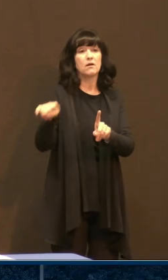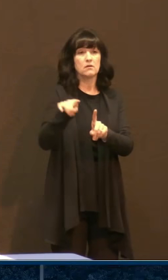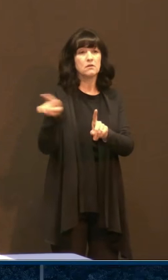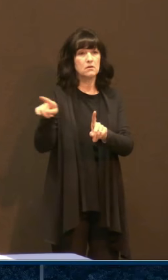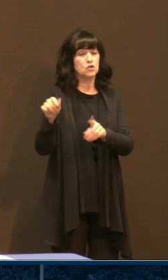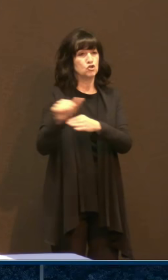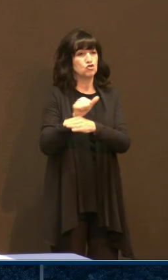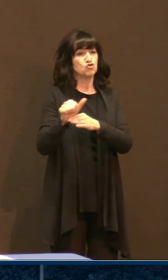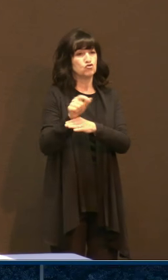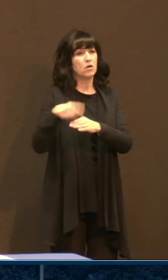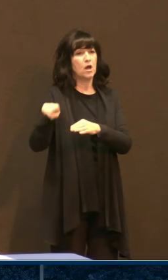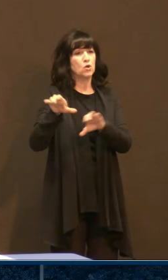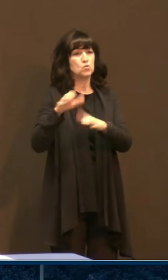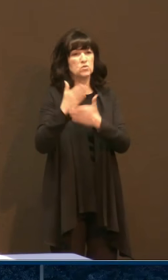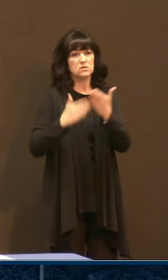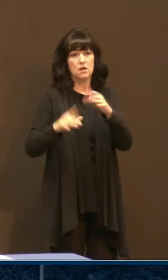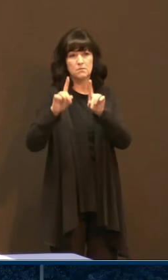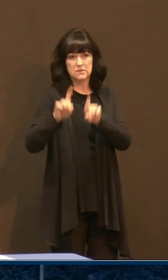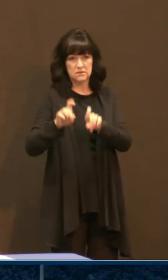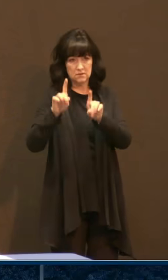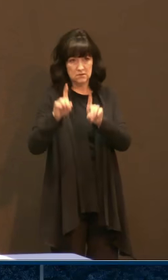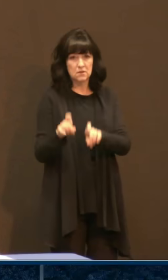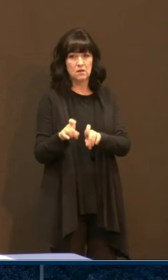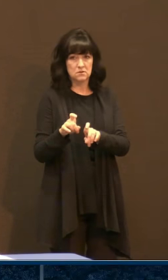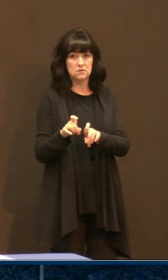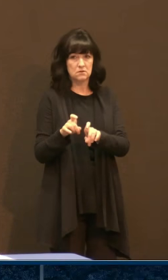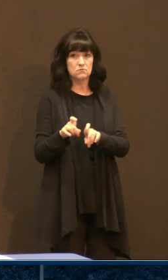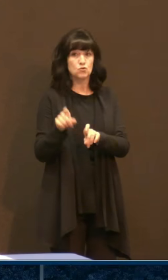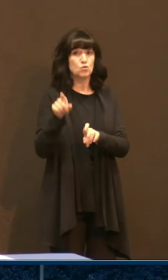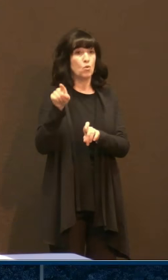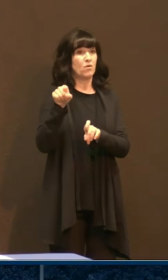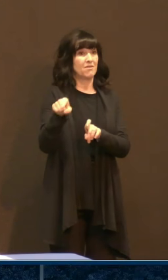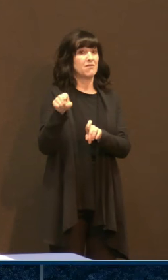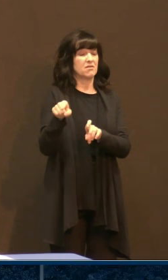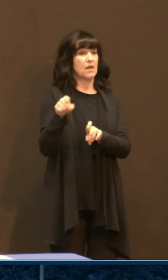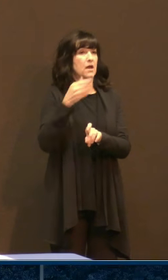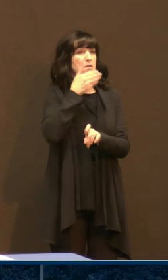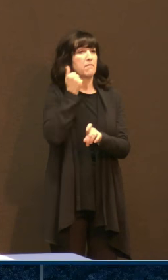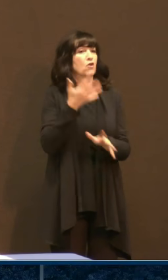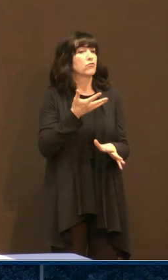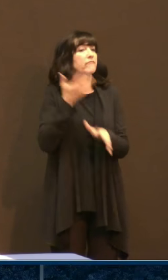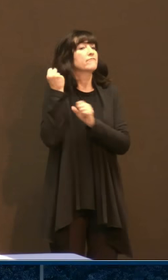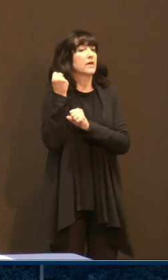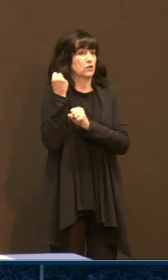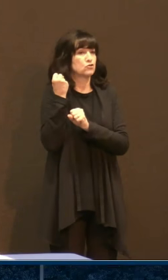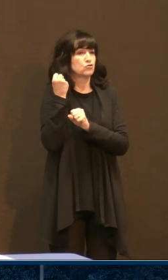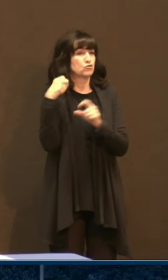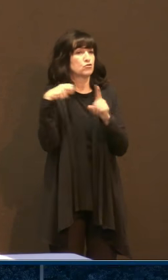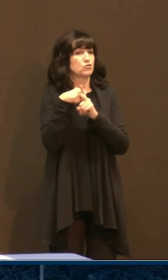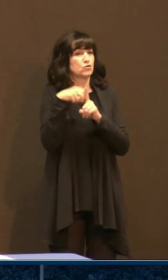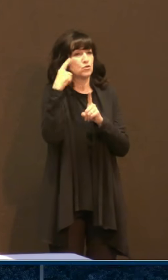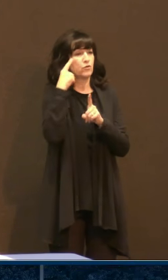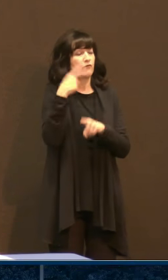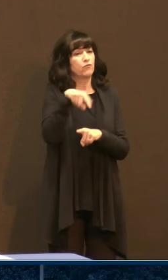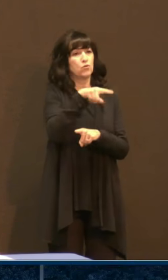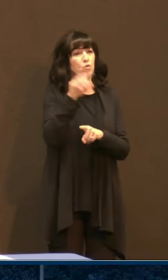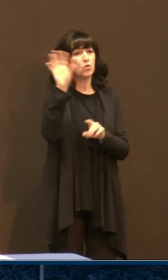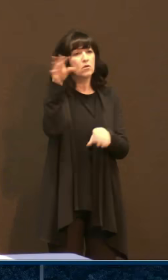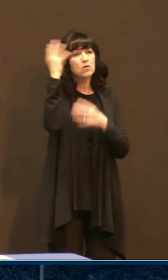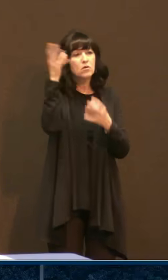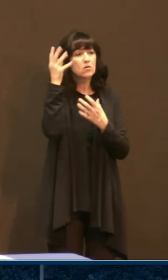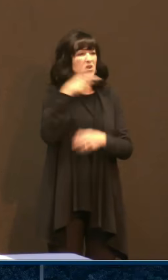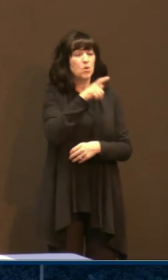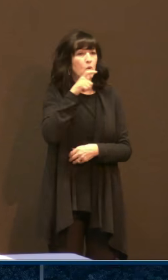some testing. So this will hopefully get testing to first responders quicker without having to either go to a lab or the